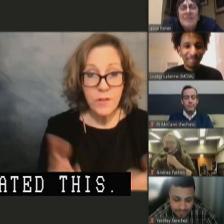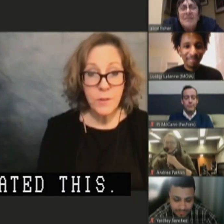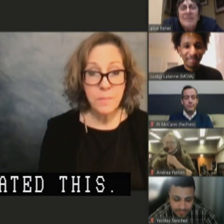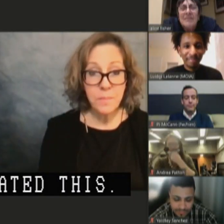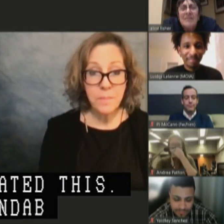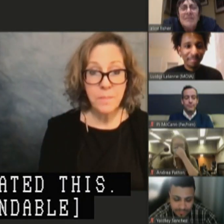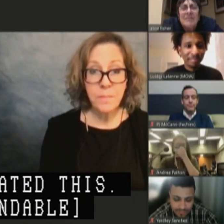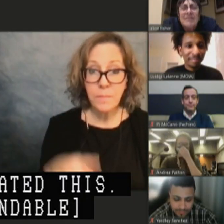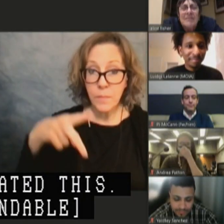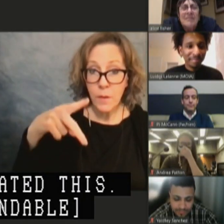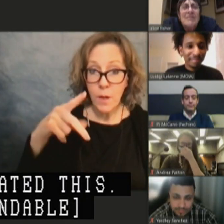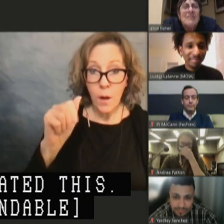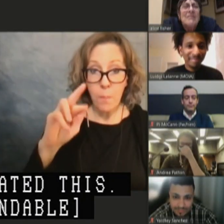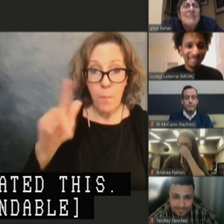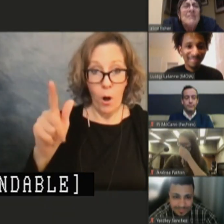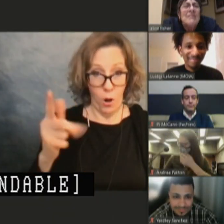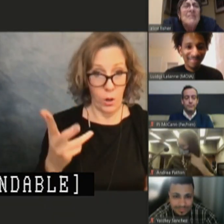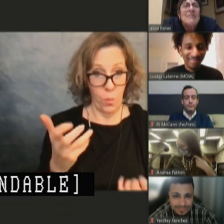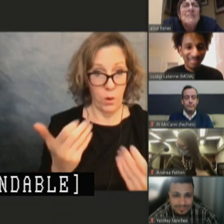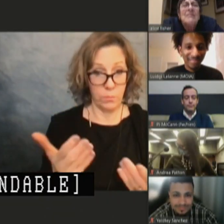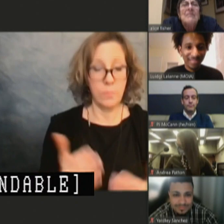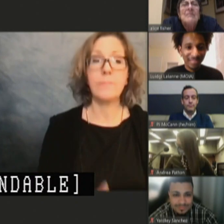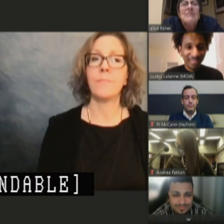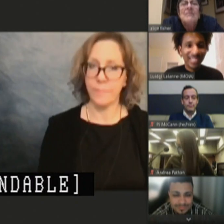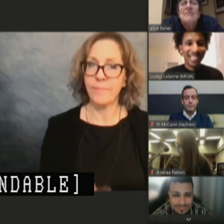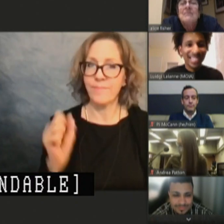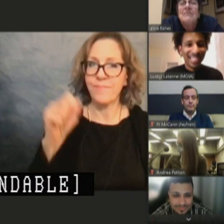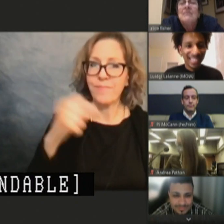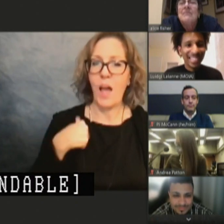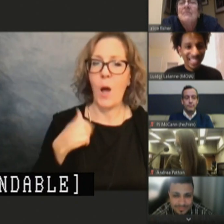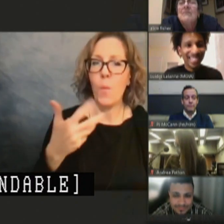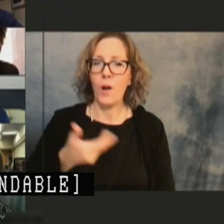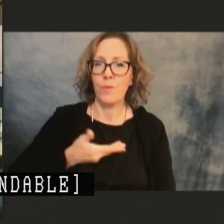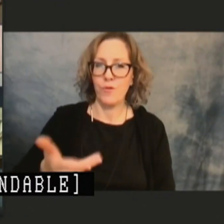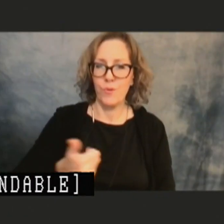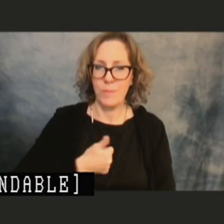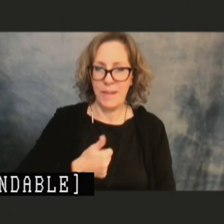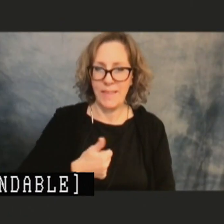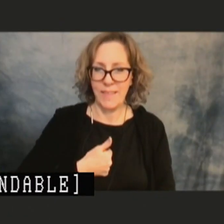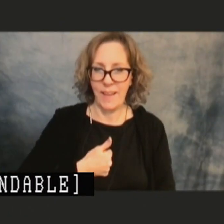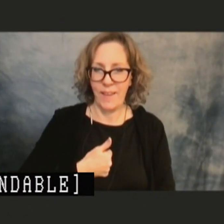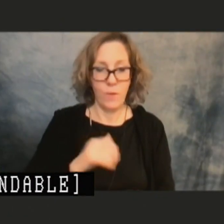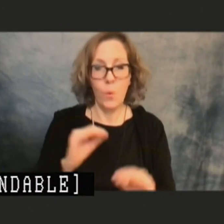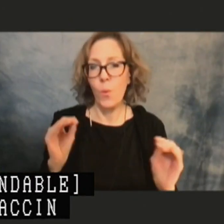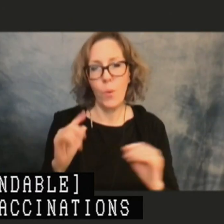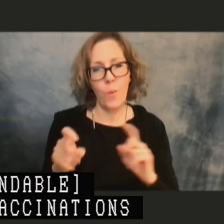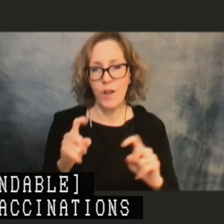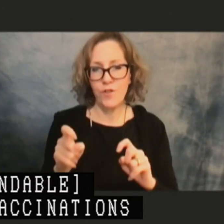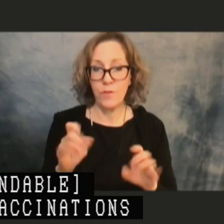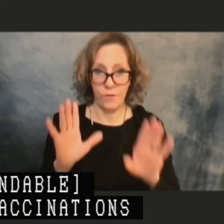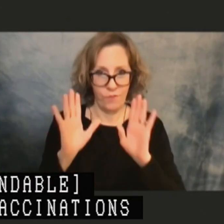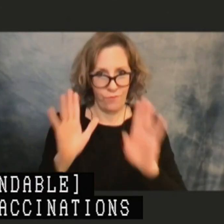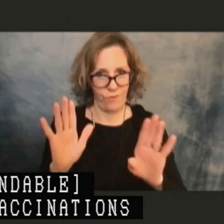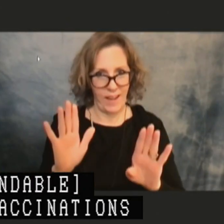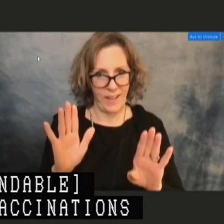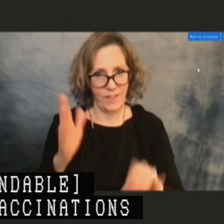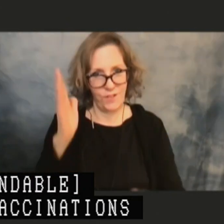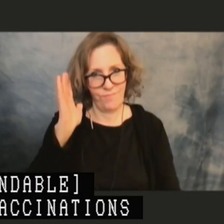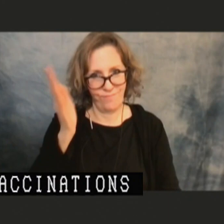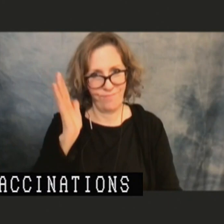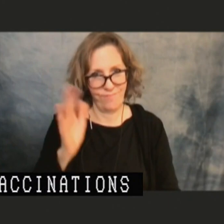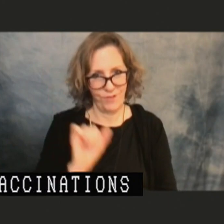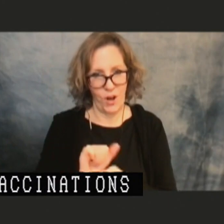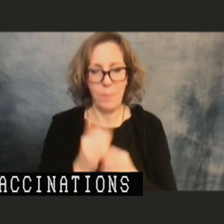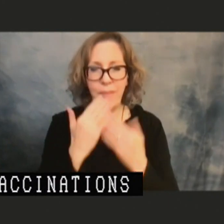Paul, you can go. Yes, I just wanted to introduce myself. I don't have a question, but you did a great job. Thank you for your presentation. Paul